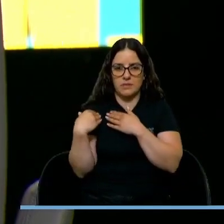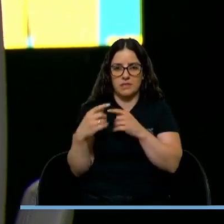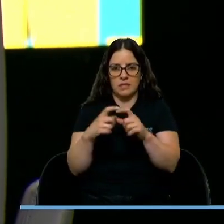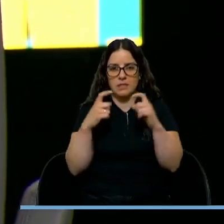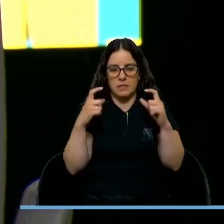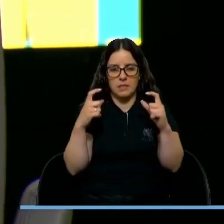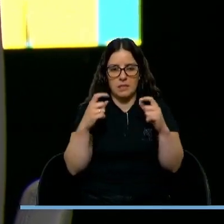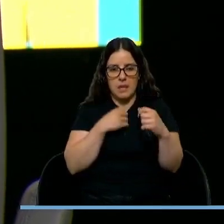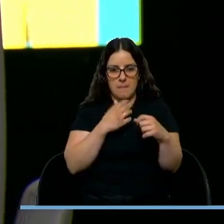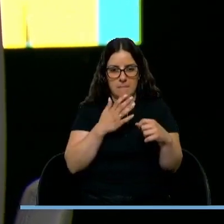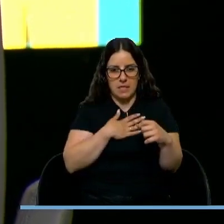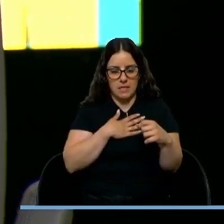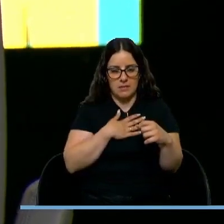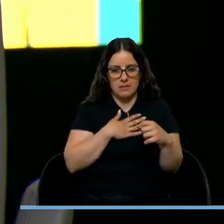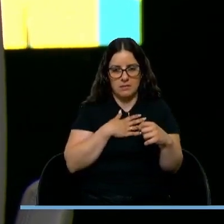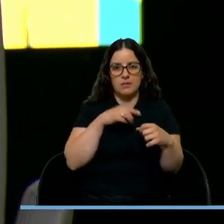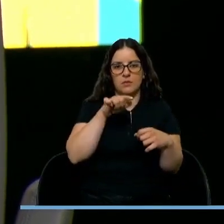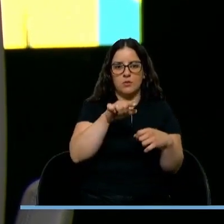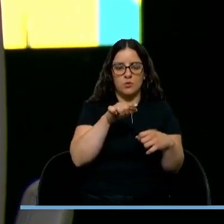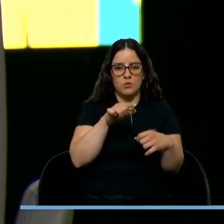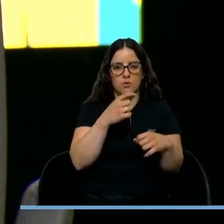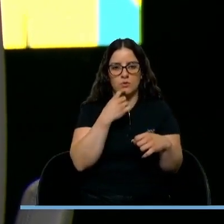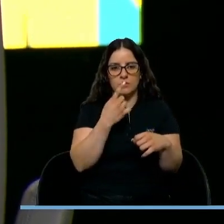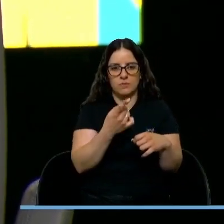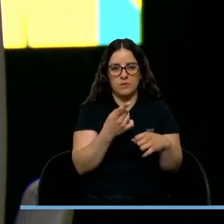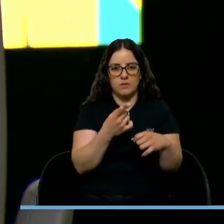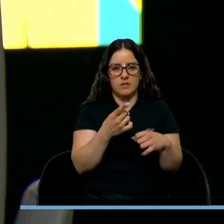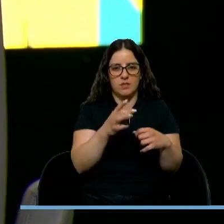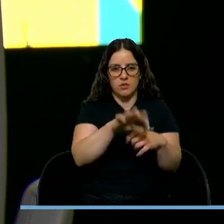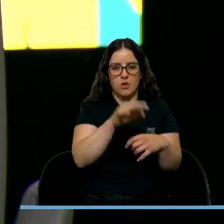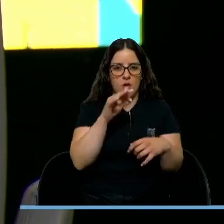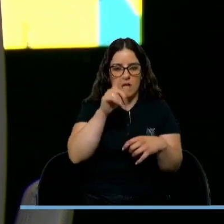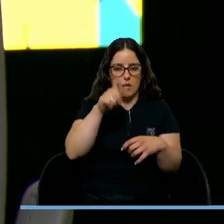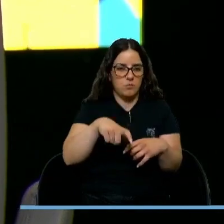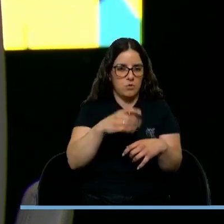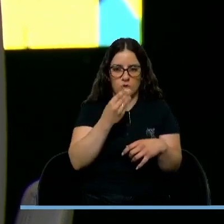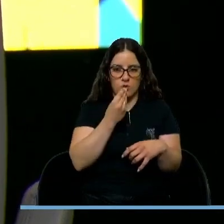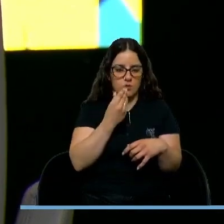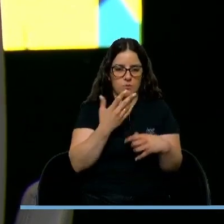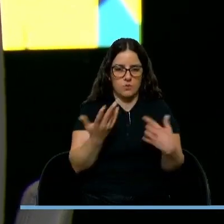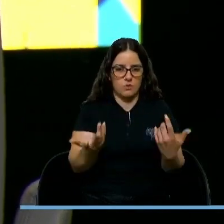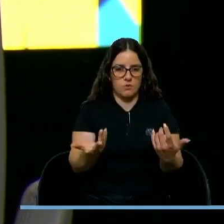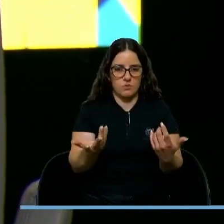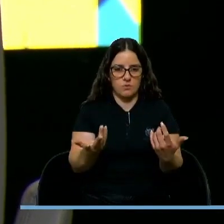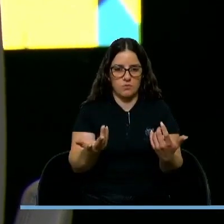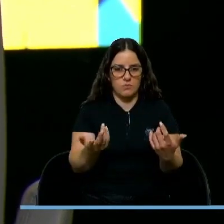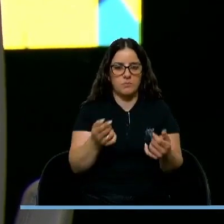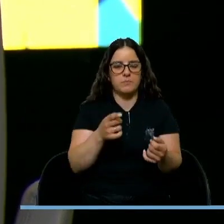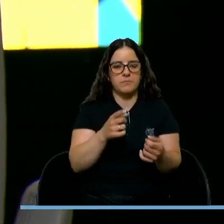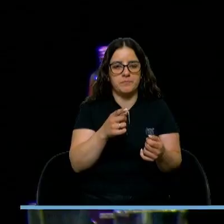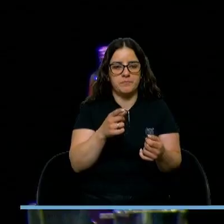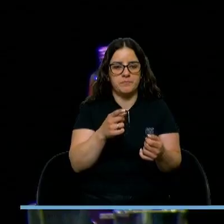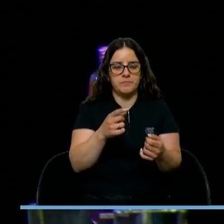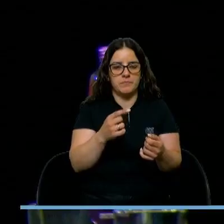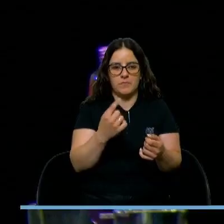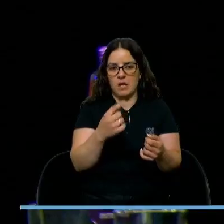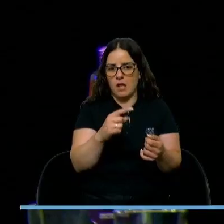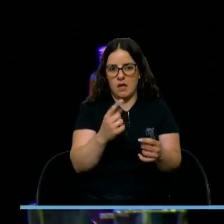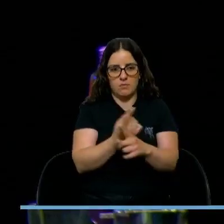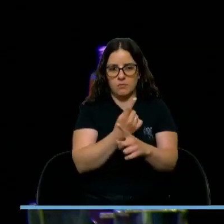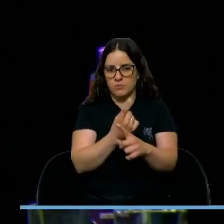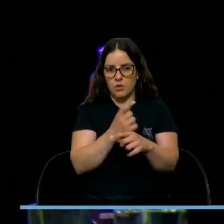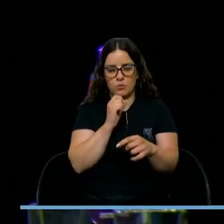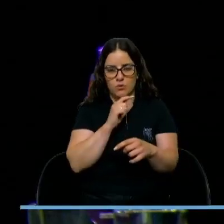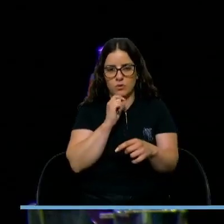So there's the speech of accountability of companies. You're saying that the choice is in the hands of consumers.